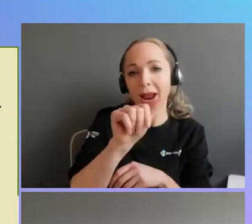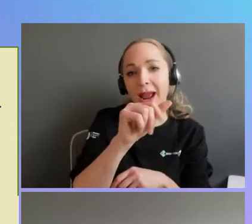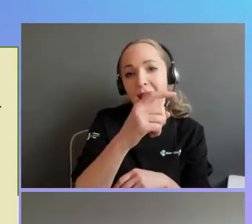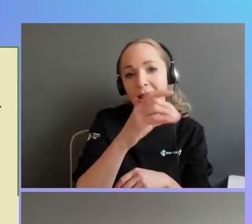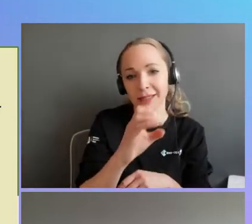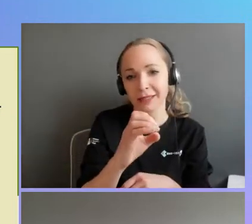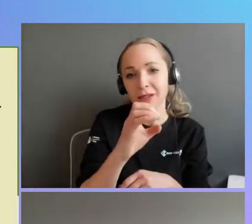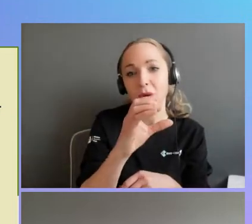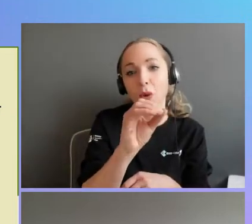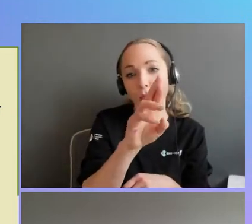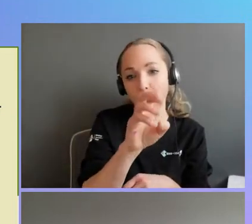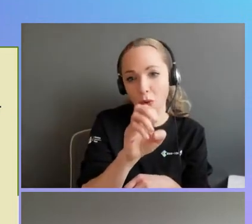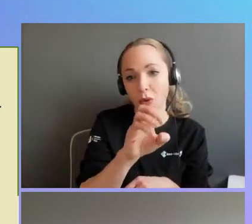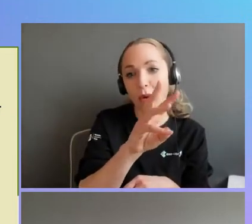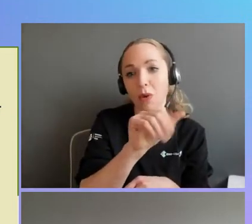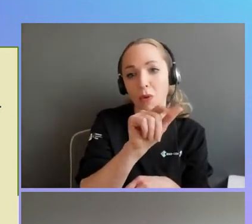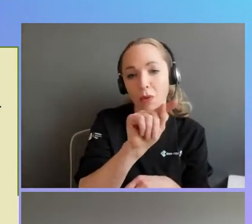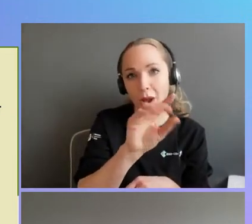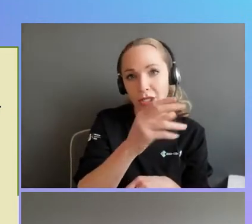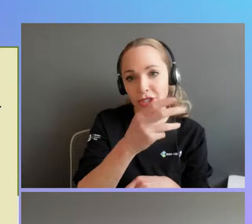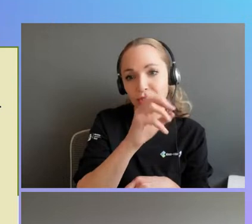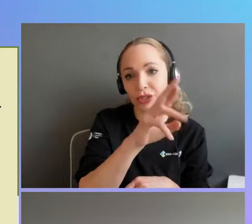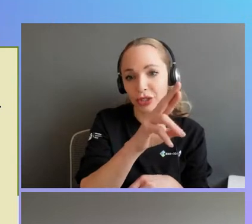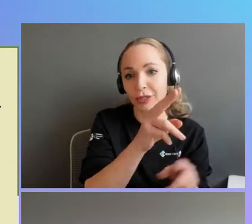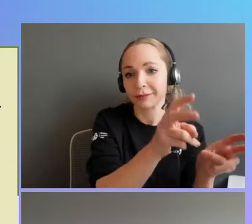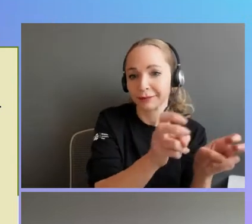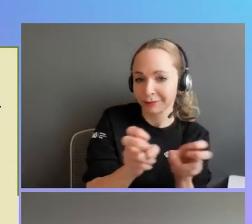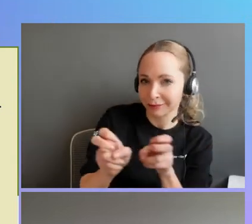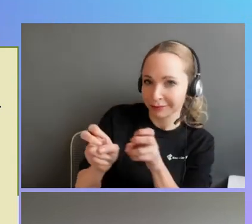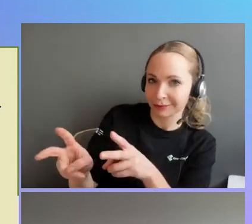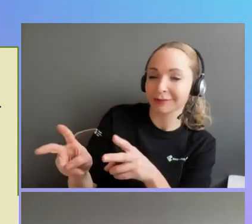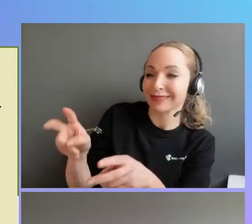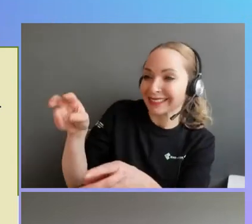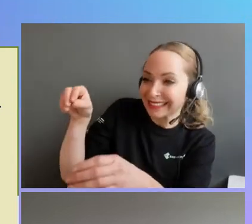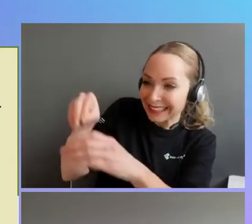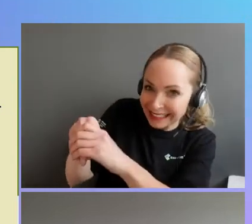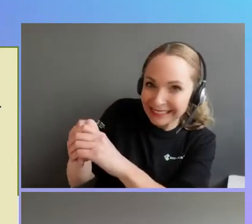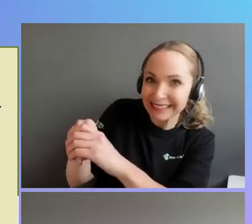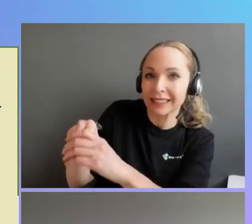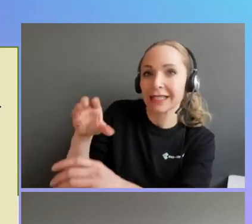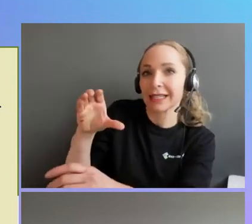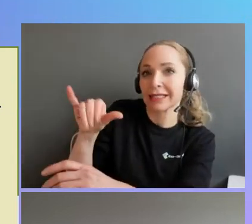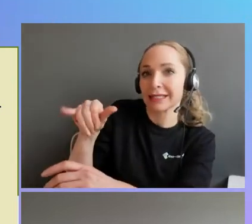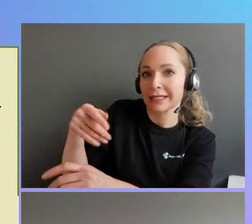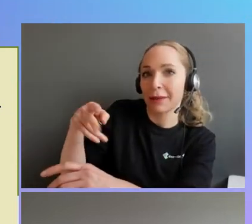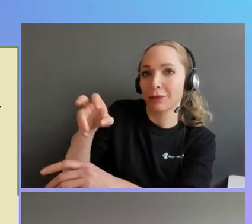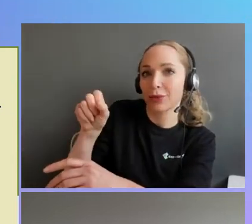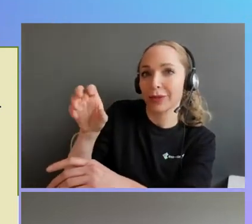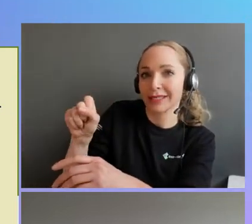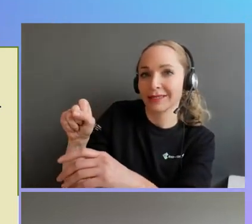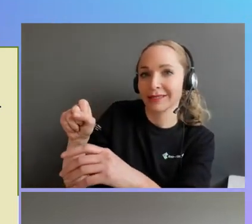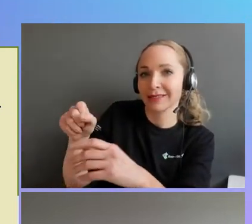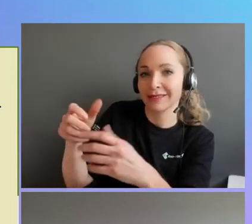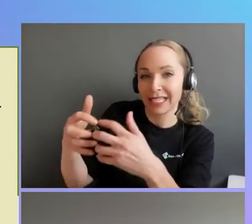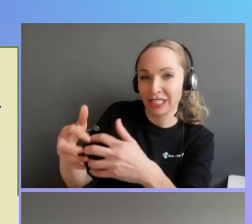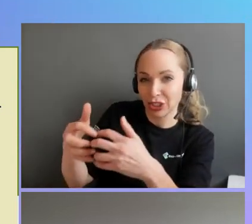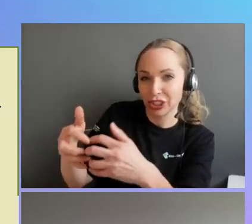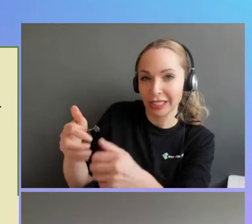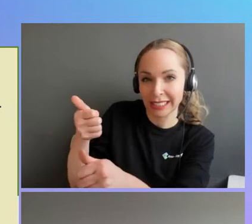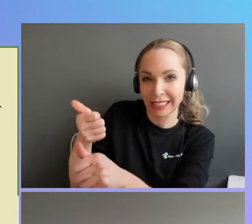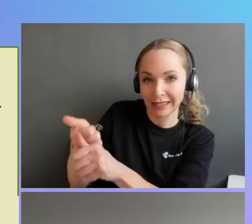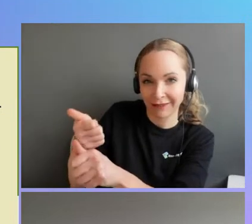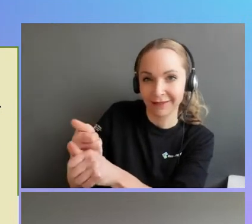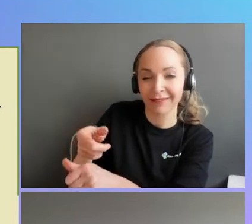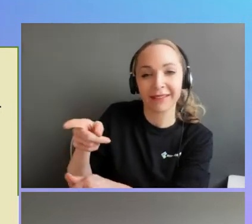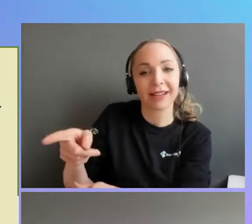Watcher into Cypress Engine itself Unlike with CypressX,